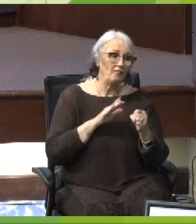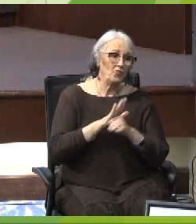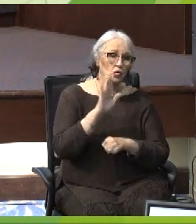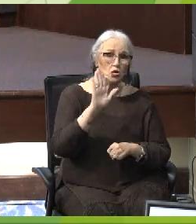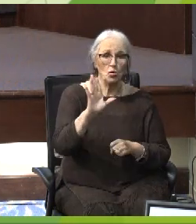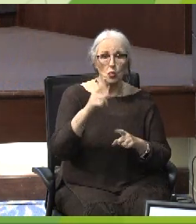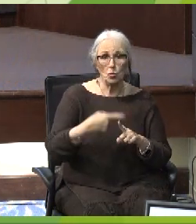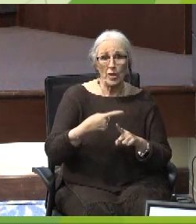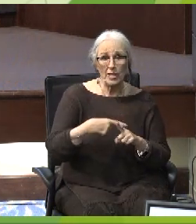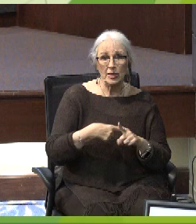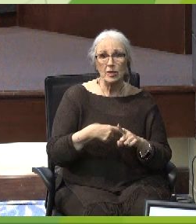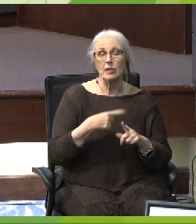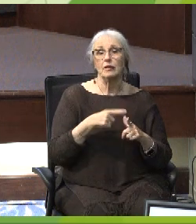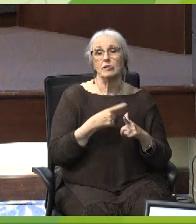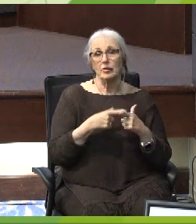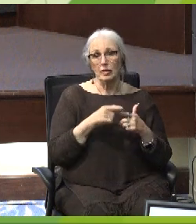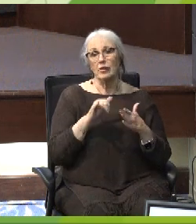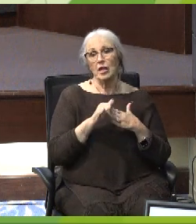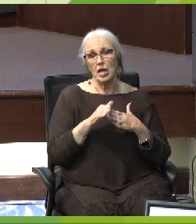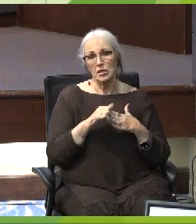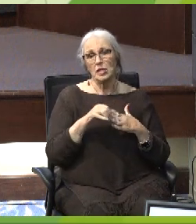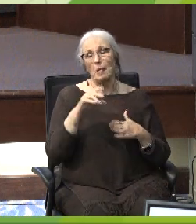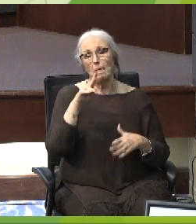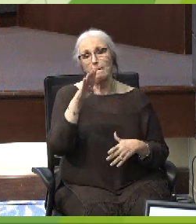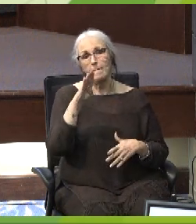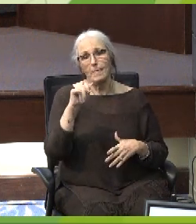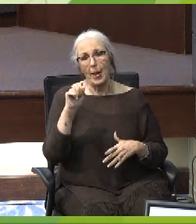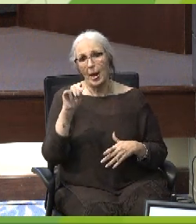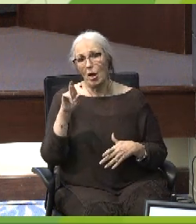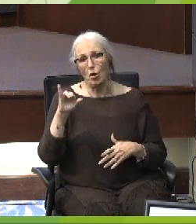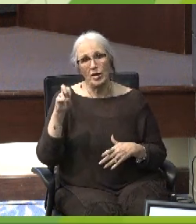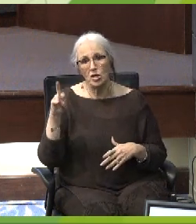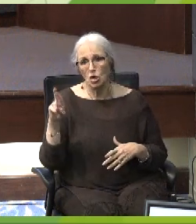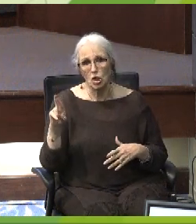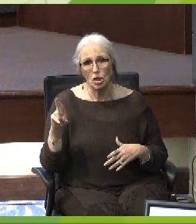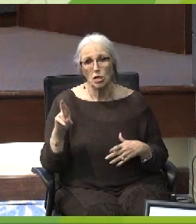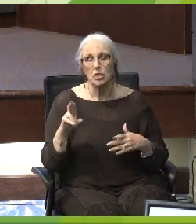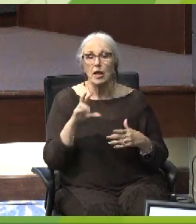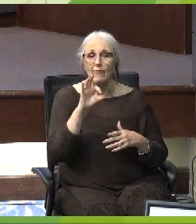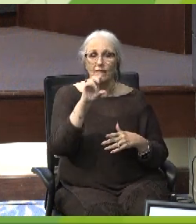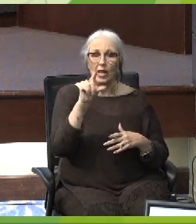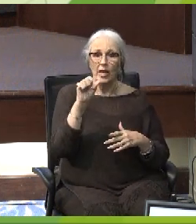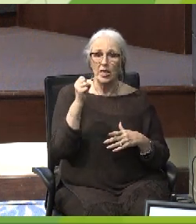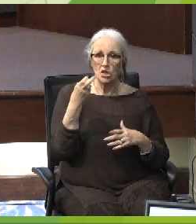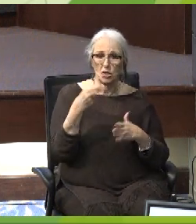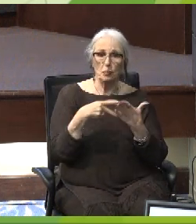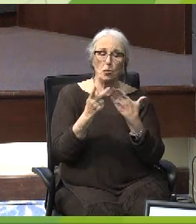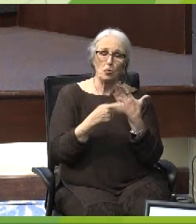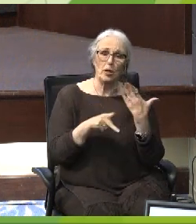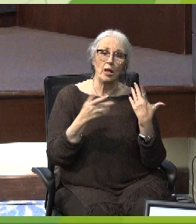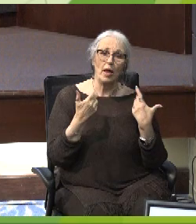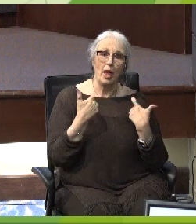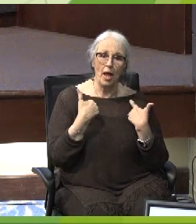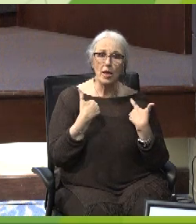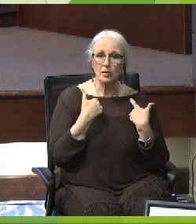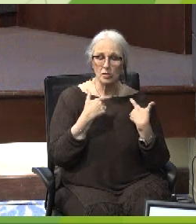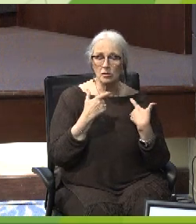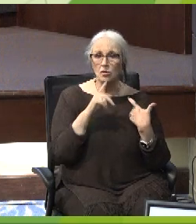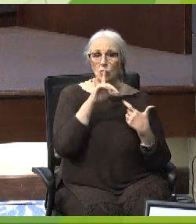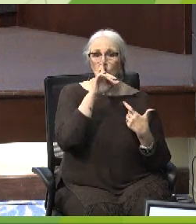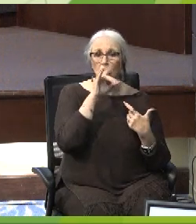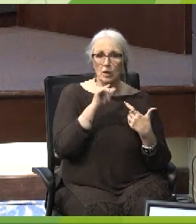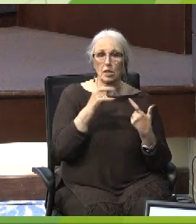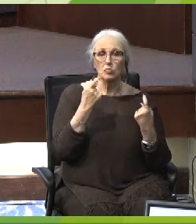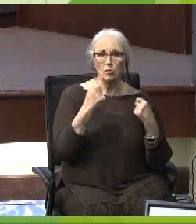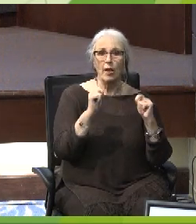your rent, this is a barrier, and the Flash program has really stepped up to fill that gap.